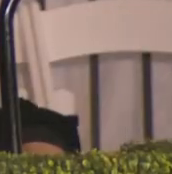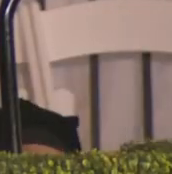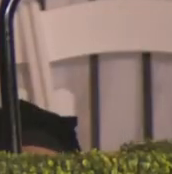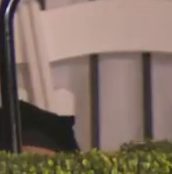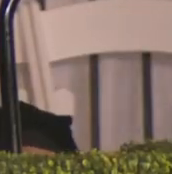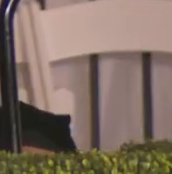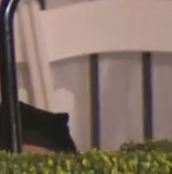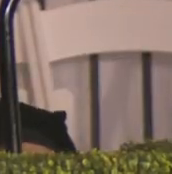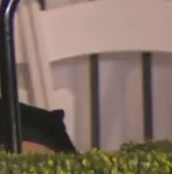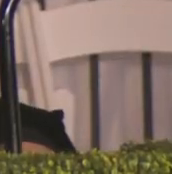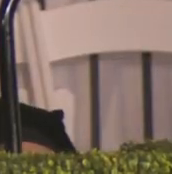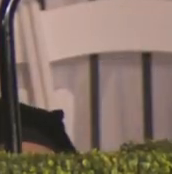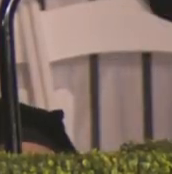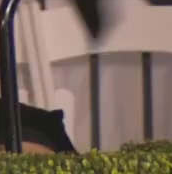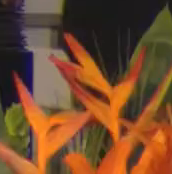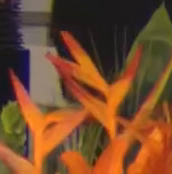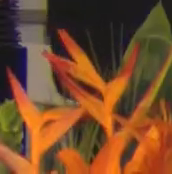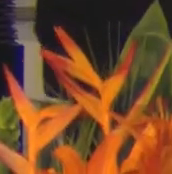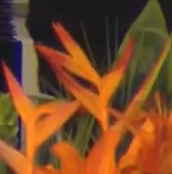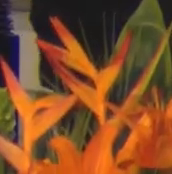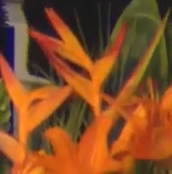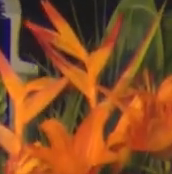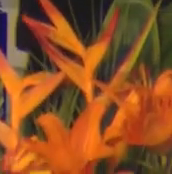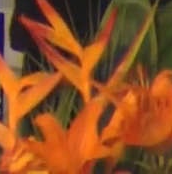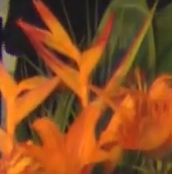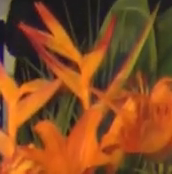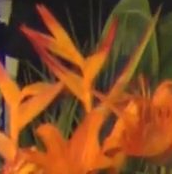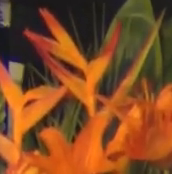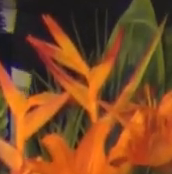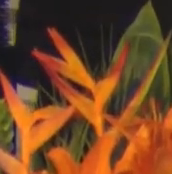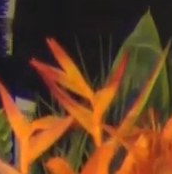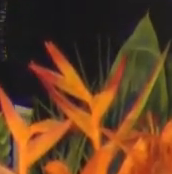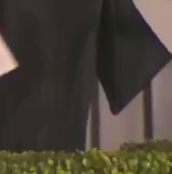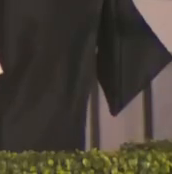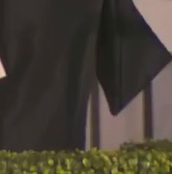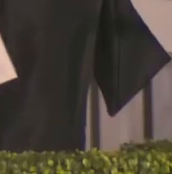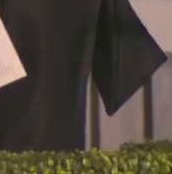Doug Jones. Rong Yu Ju.